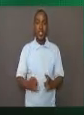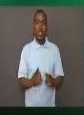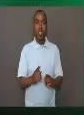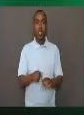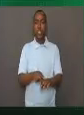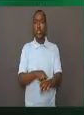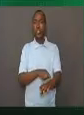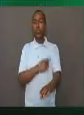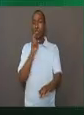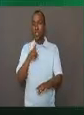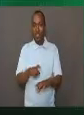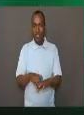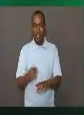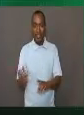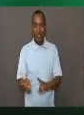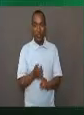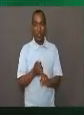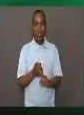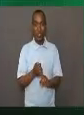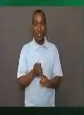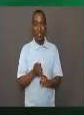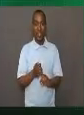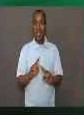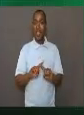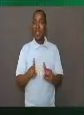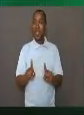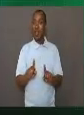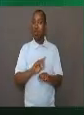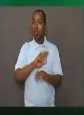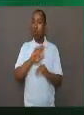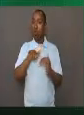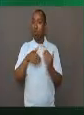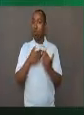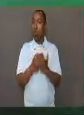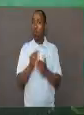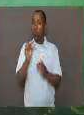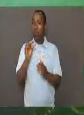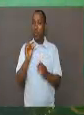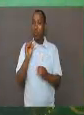long time, but removes all the cells.